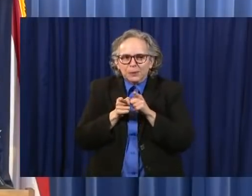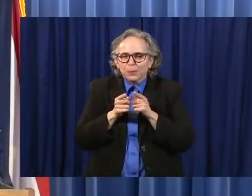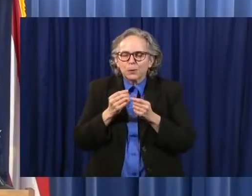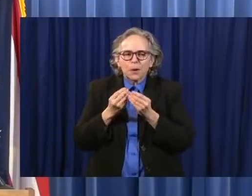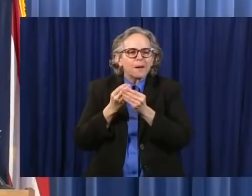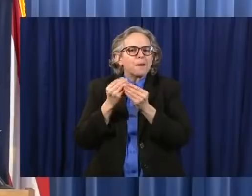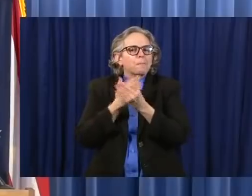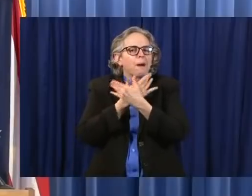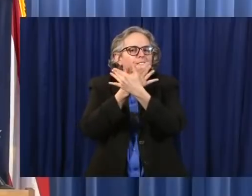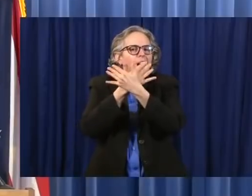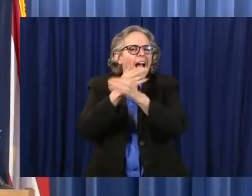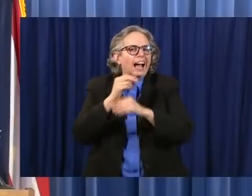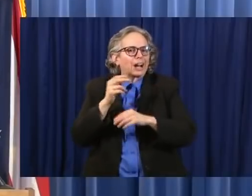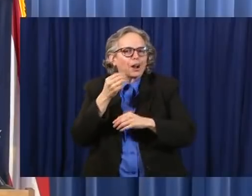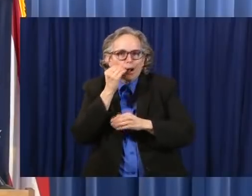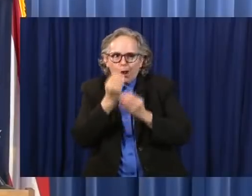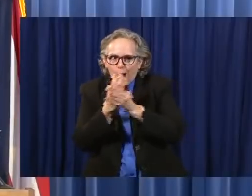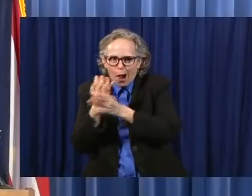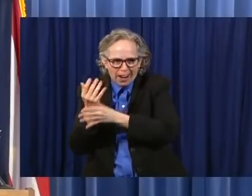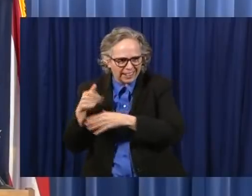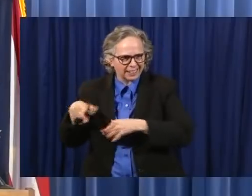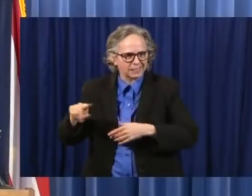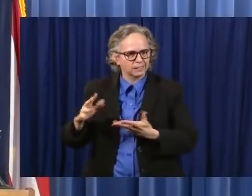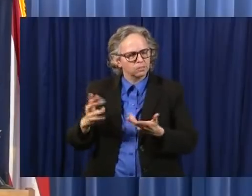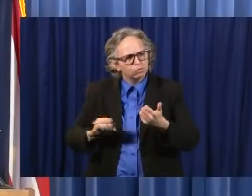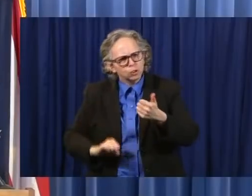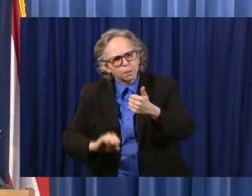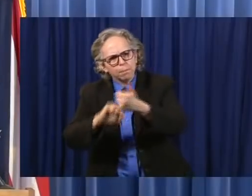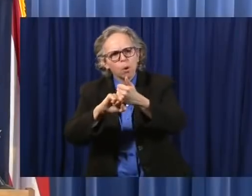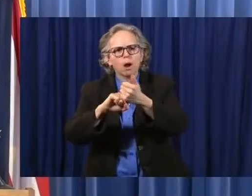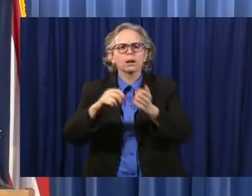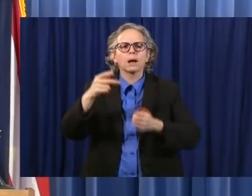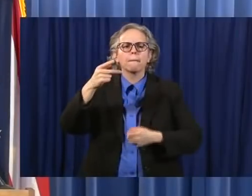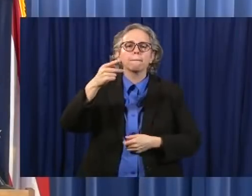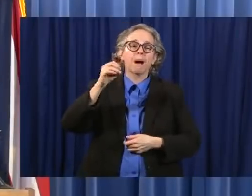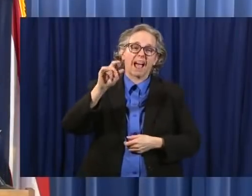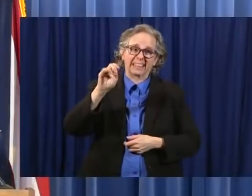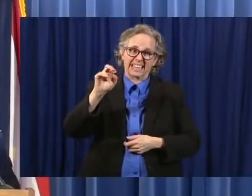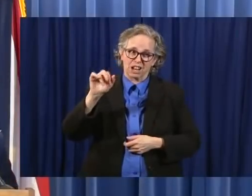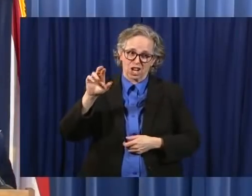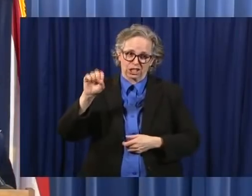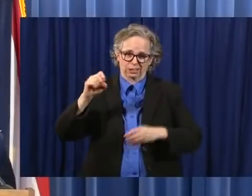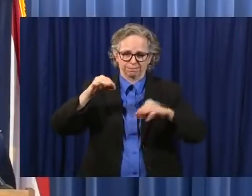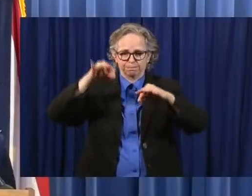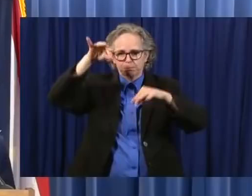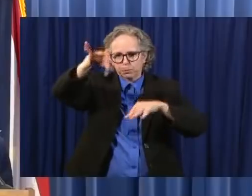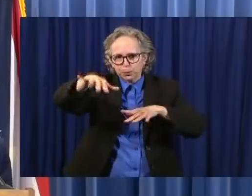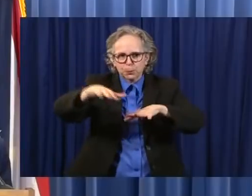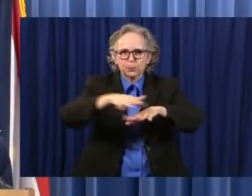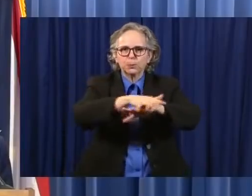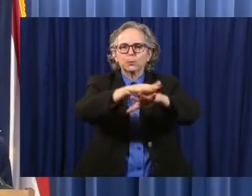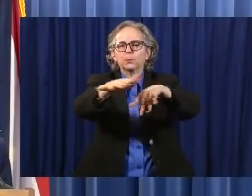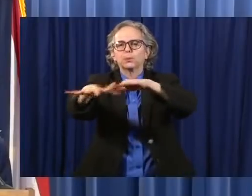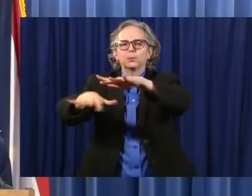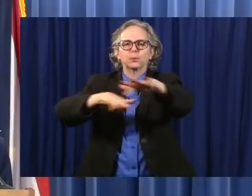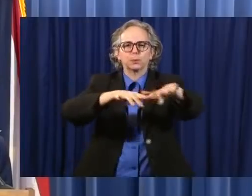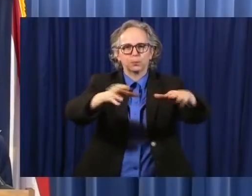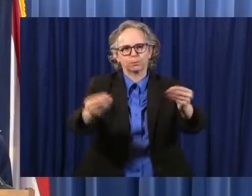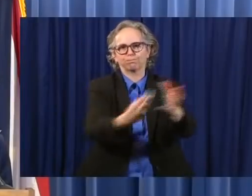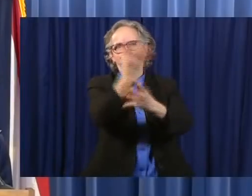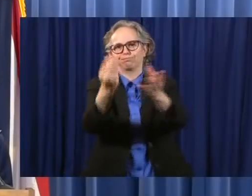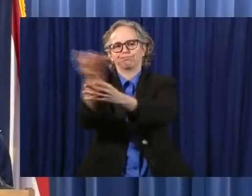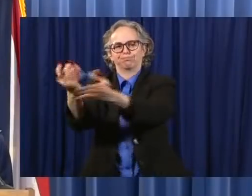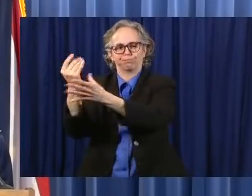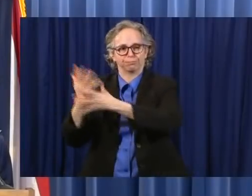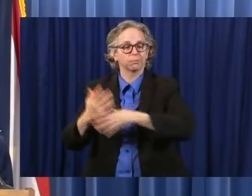They support our pollinators that are critical in fruit and vegetable production. So as you begin your spring gardening, I encourage